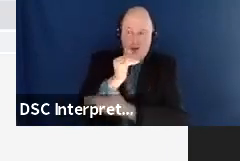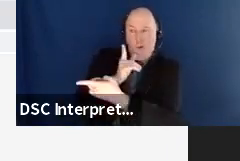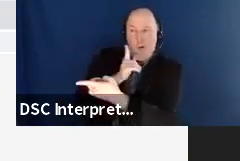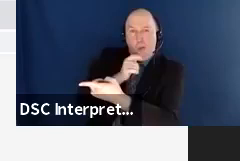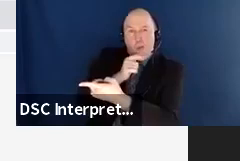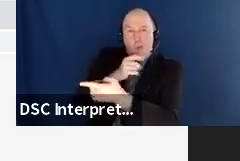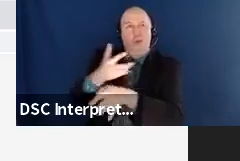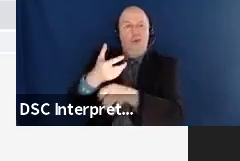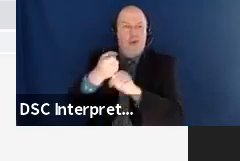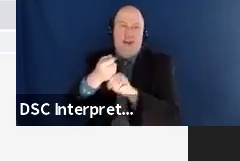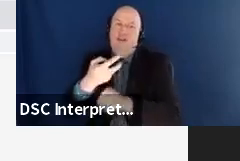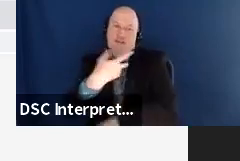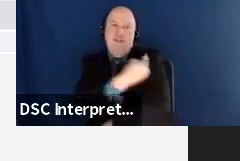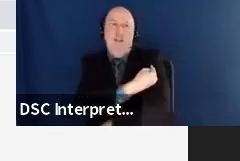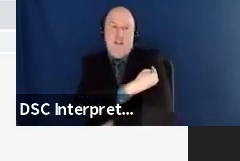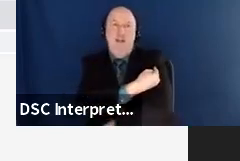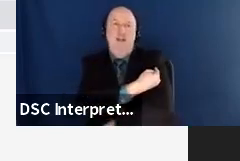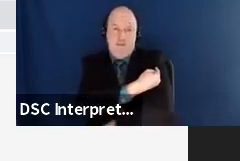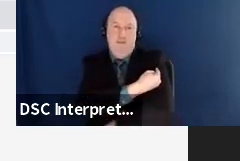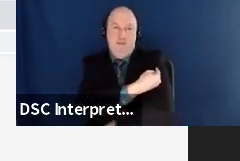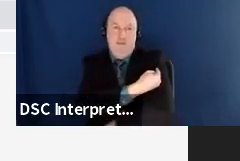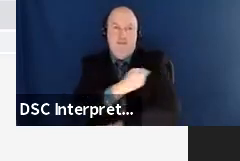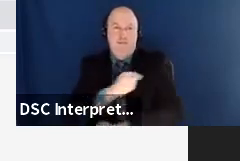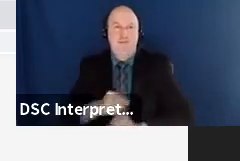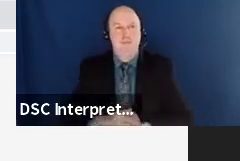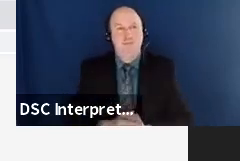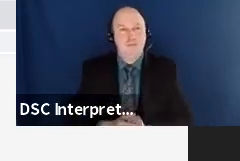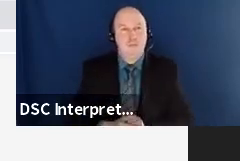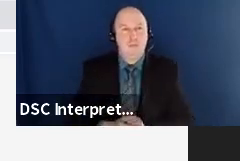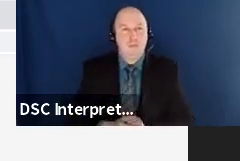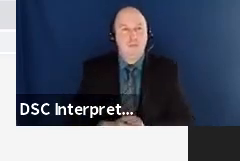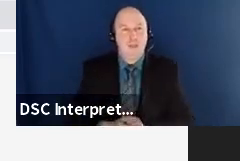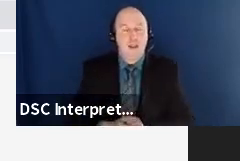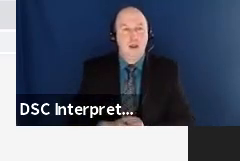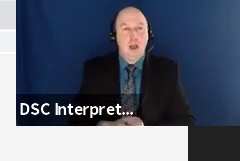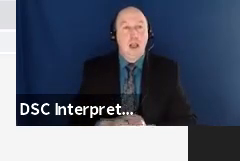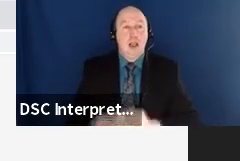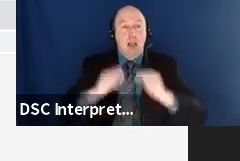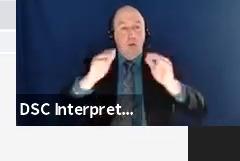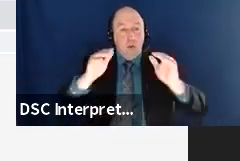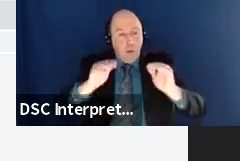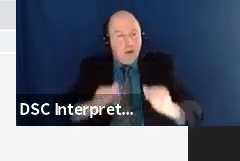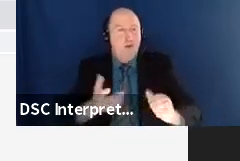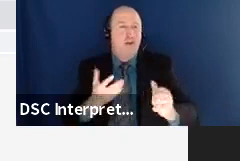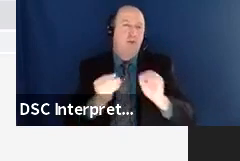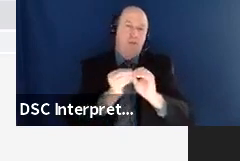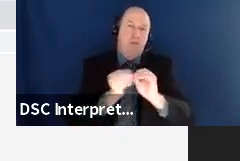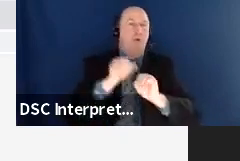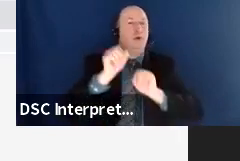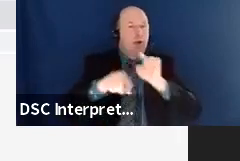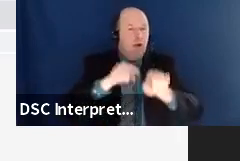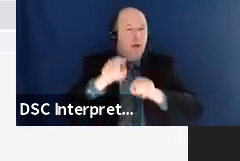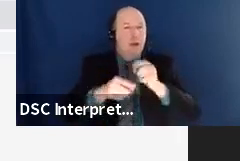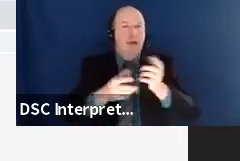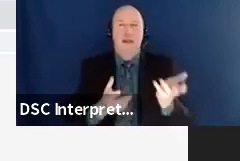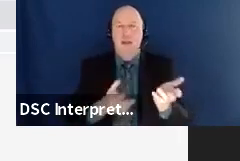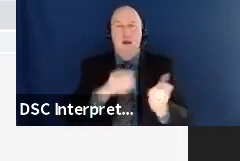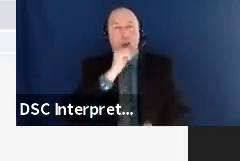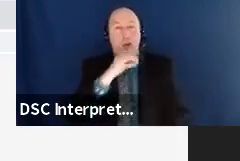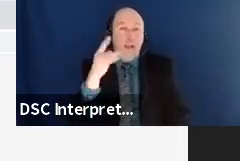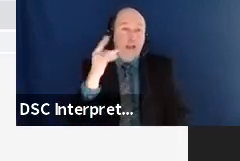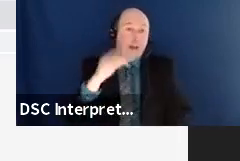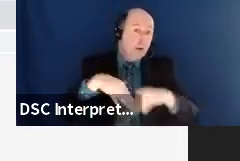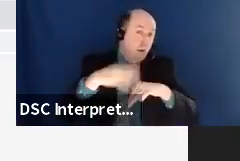receiving the vaccine for the following week. And then as you work down, it'll ask some other questions. If you're 18 years of